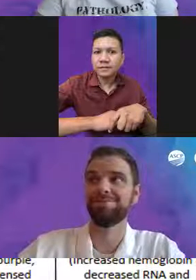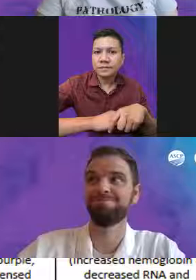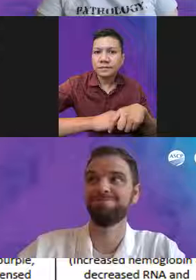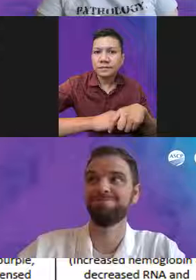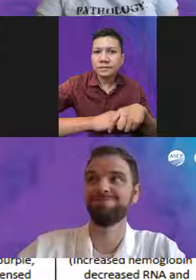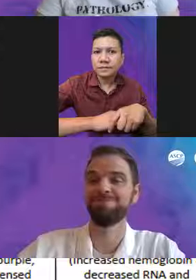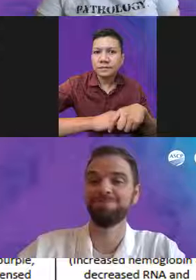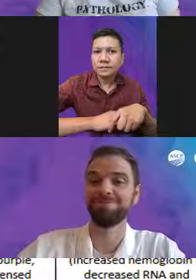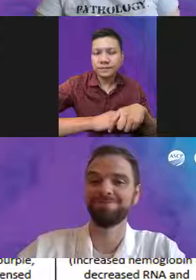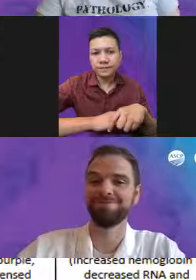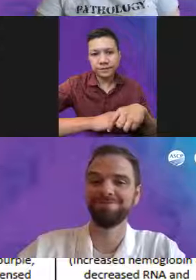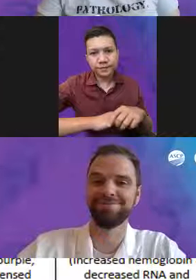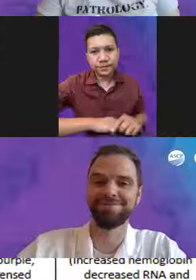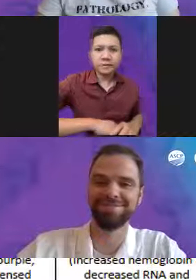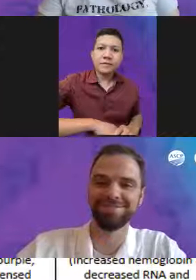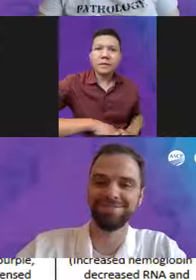blood.